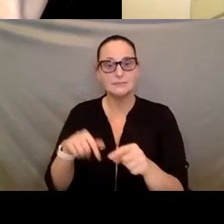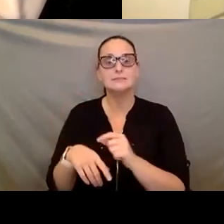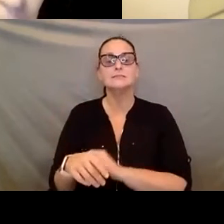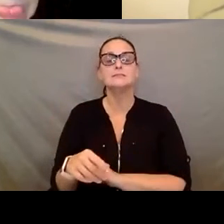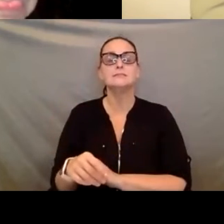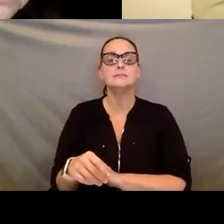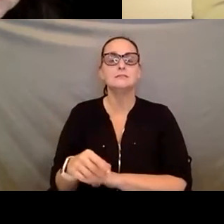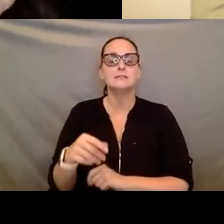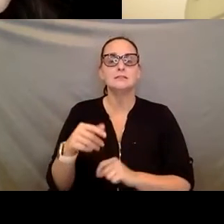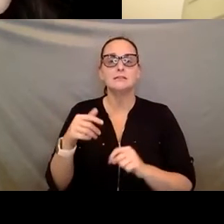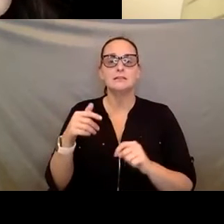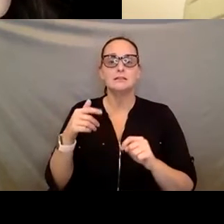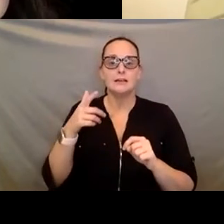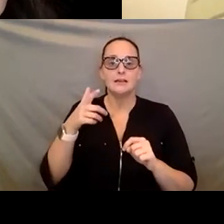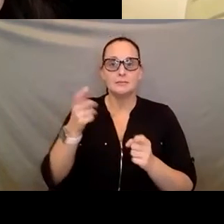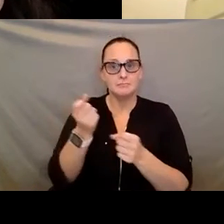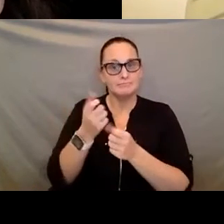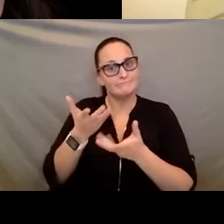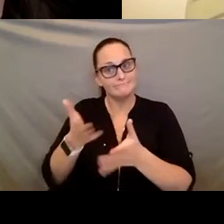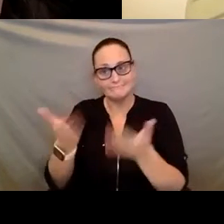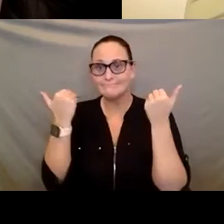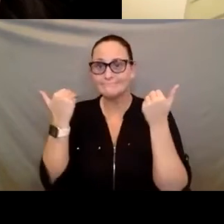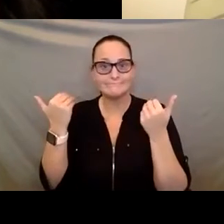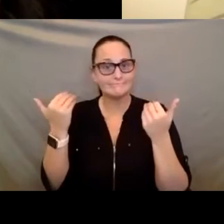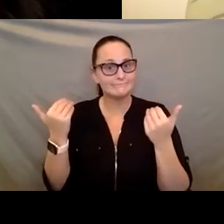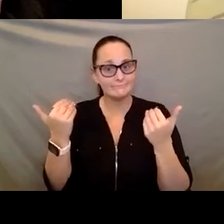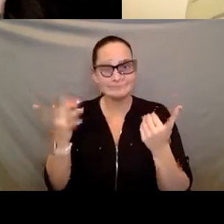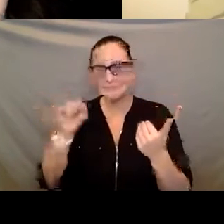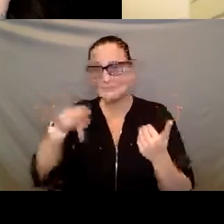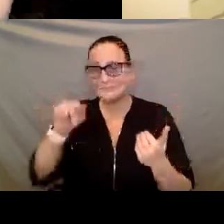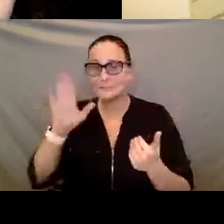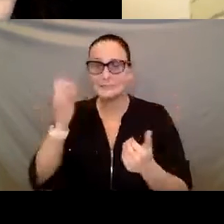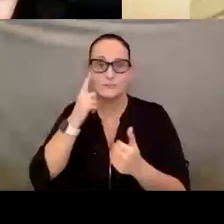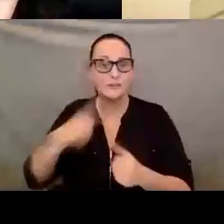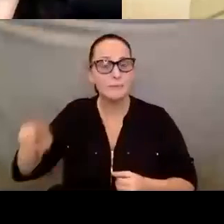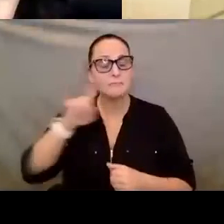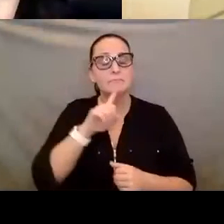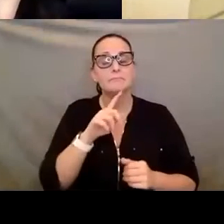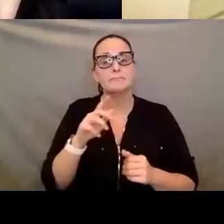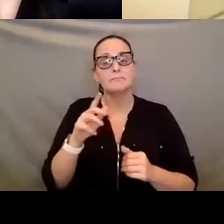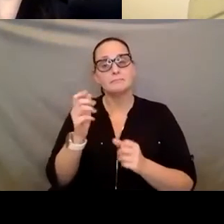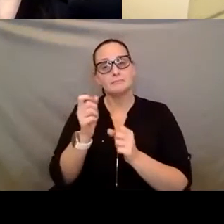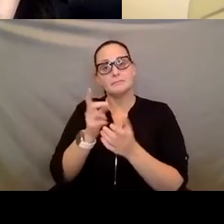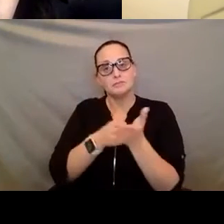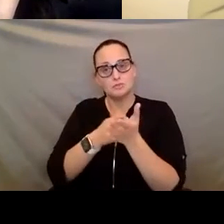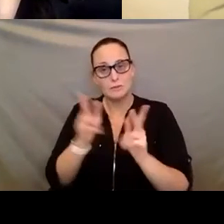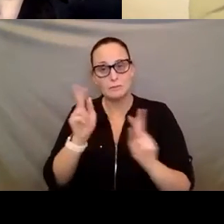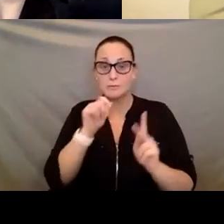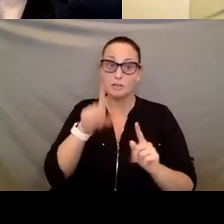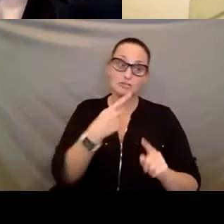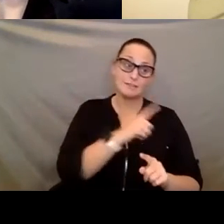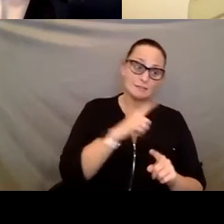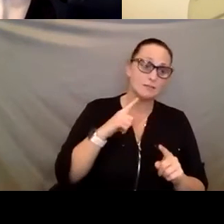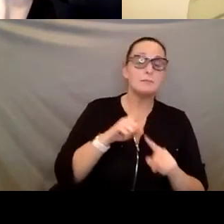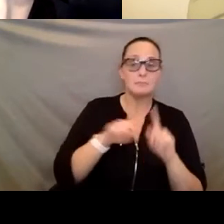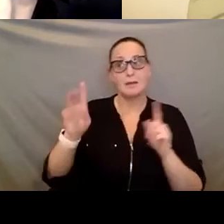by making, space for them and ensuring that people, not only legislatively, but even